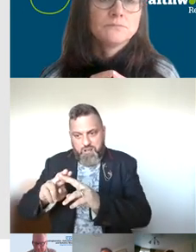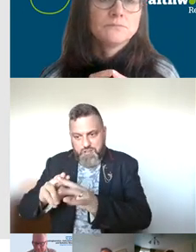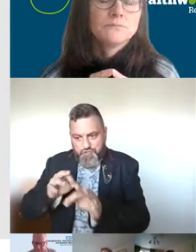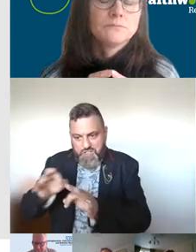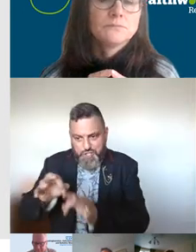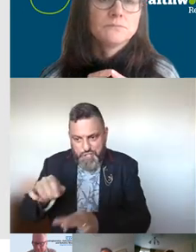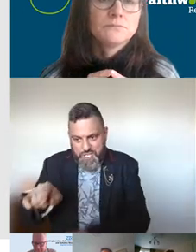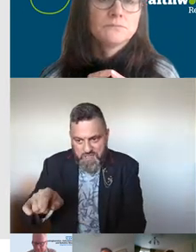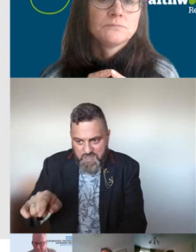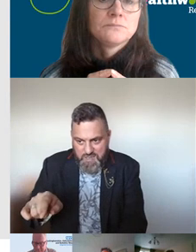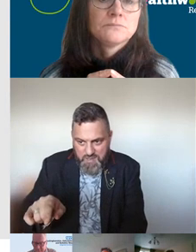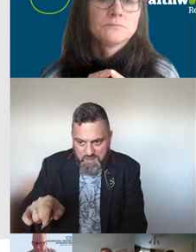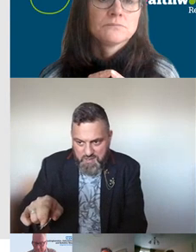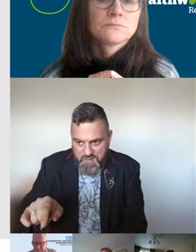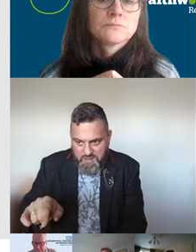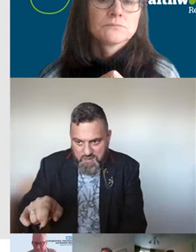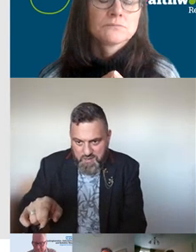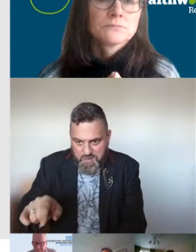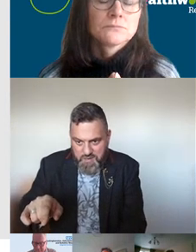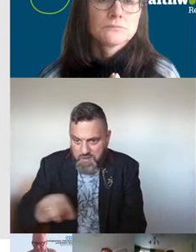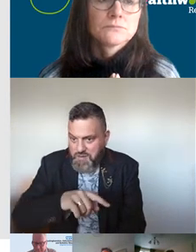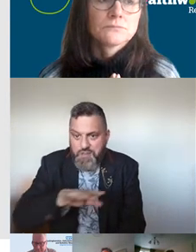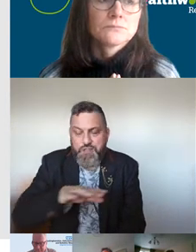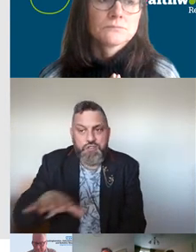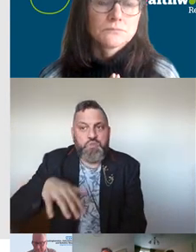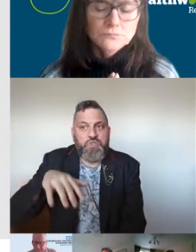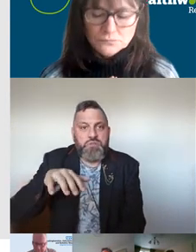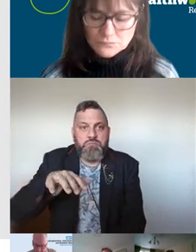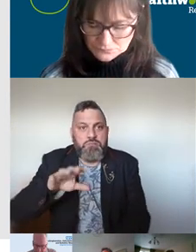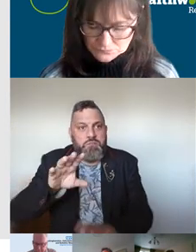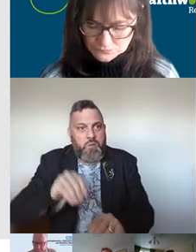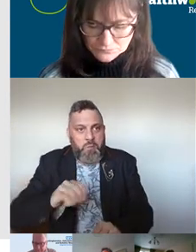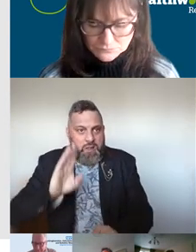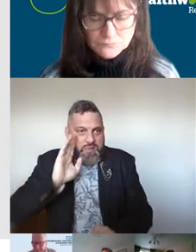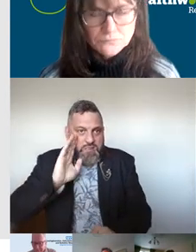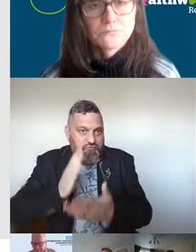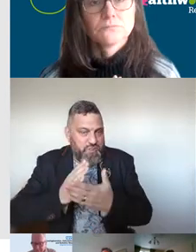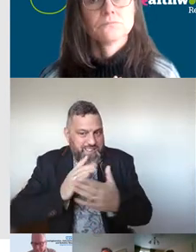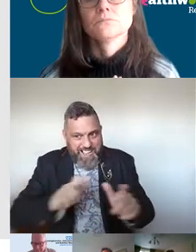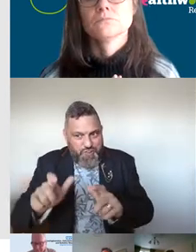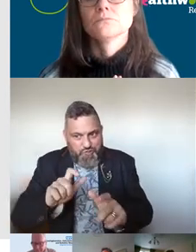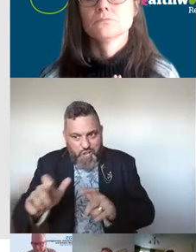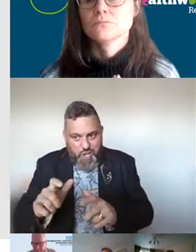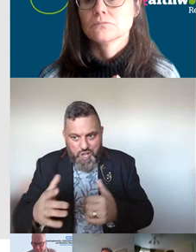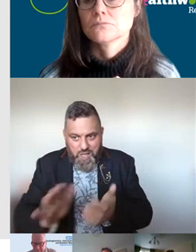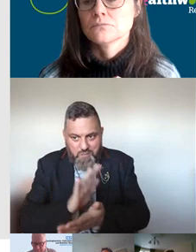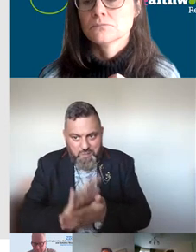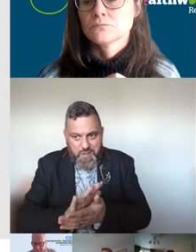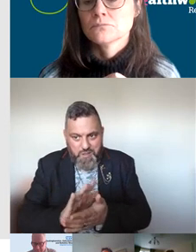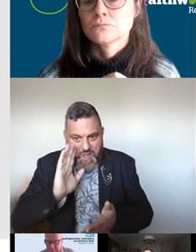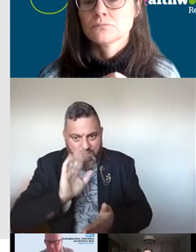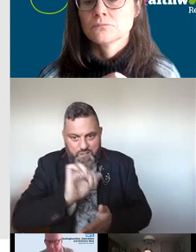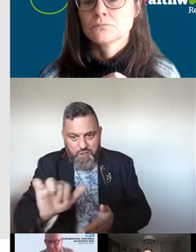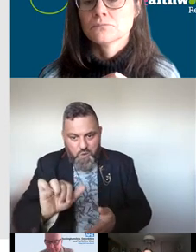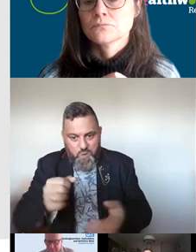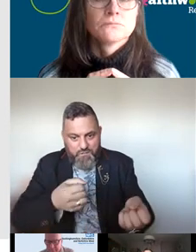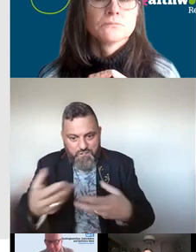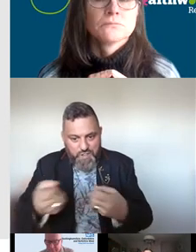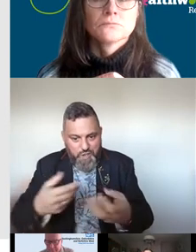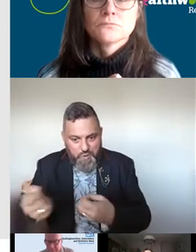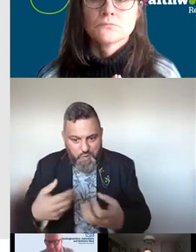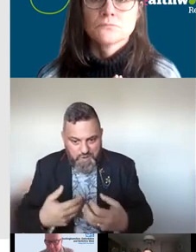I think it's important to say that we don't stop listening. We're really keen to continue to have people's views.